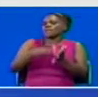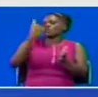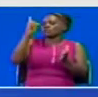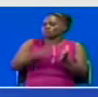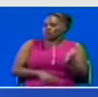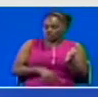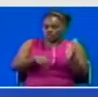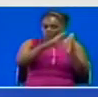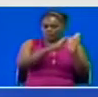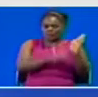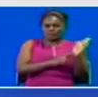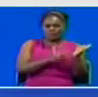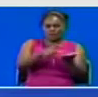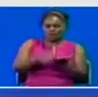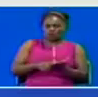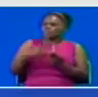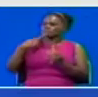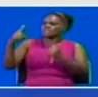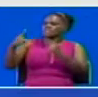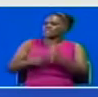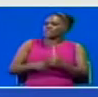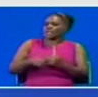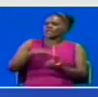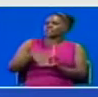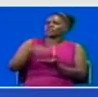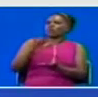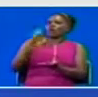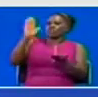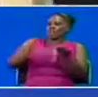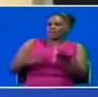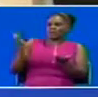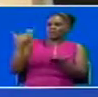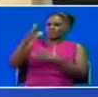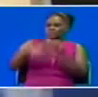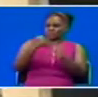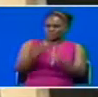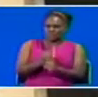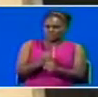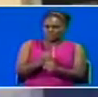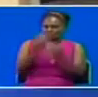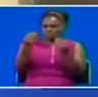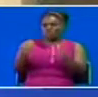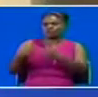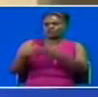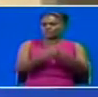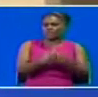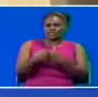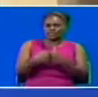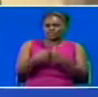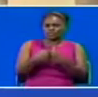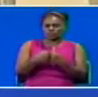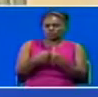regulator disbursed loans 600 times more than the number disbursed the year before. This it did to address challenges posed by